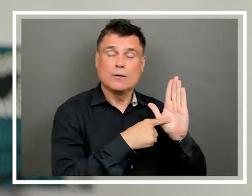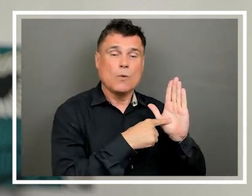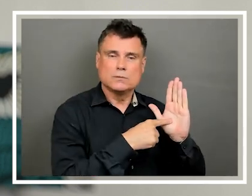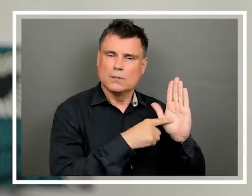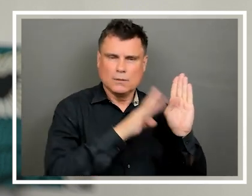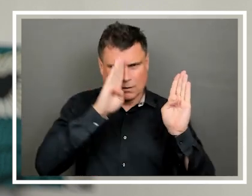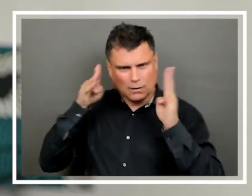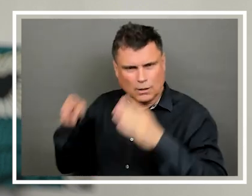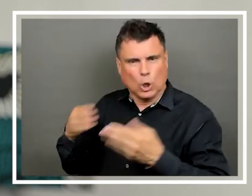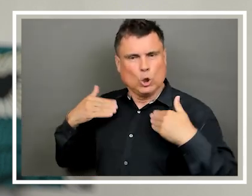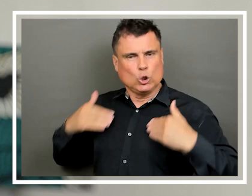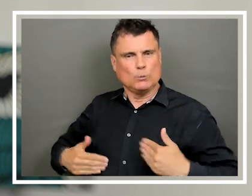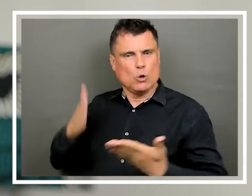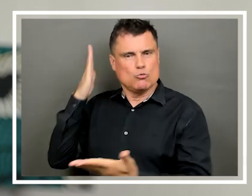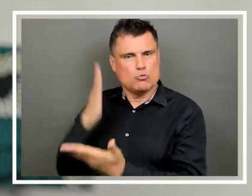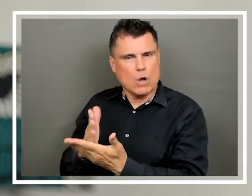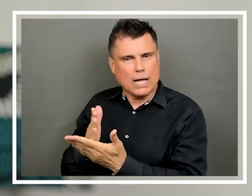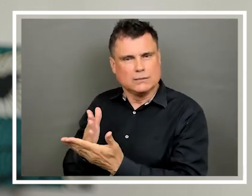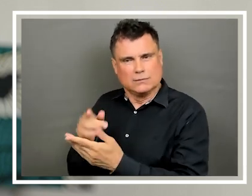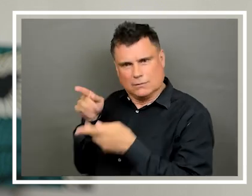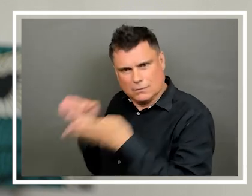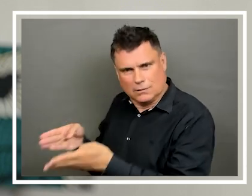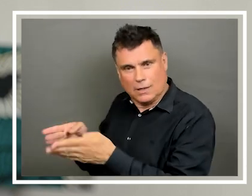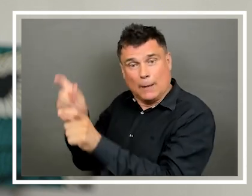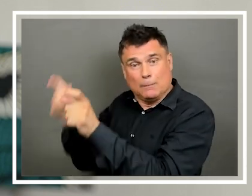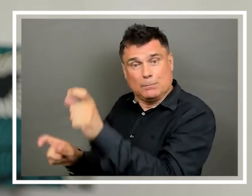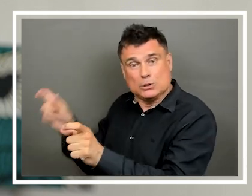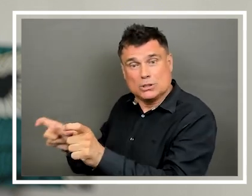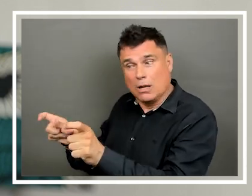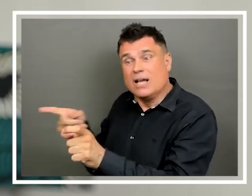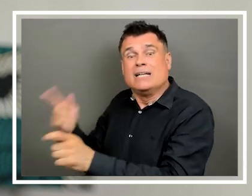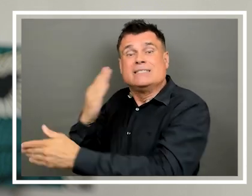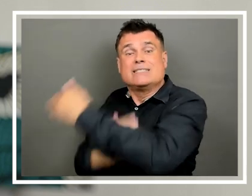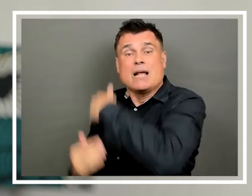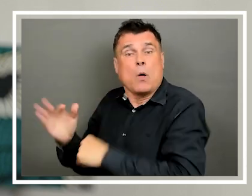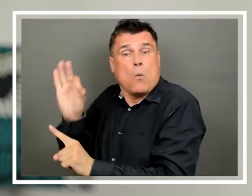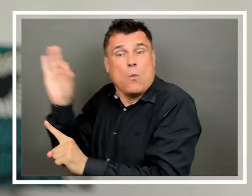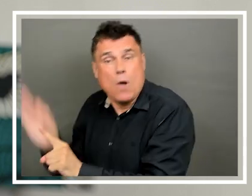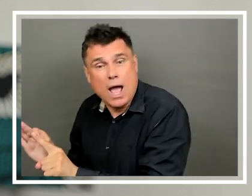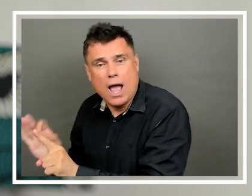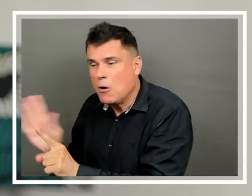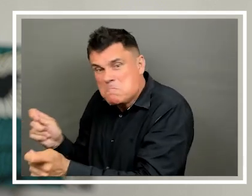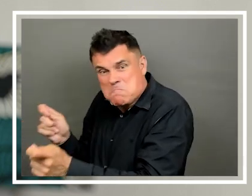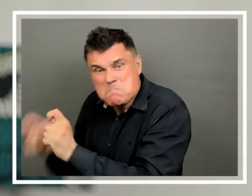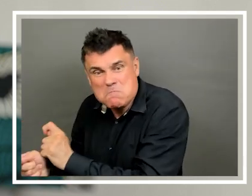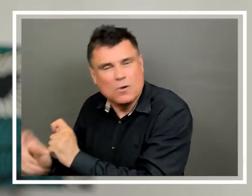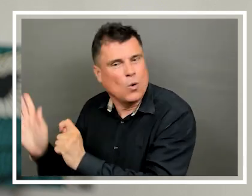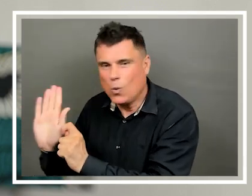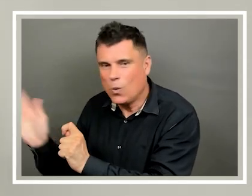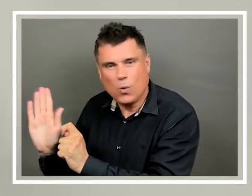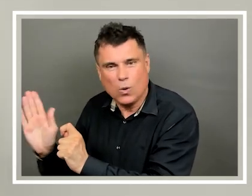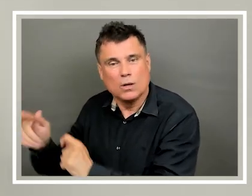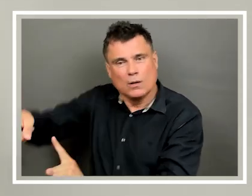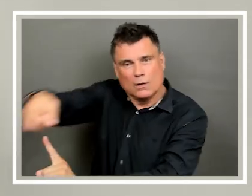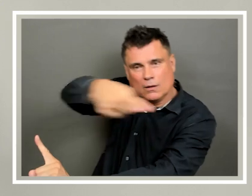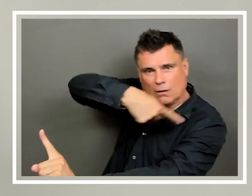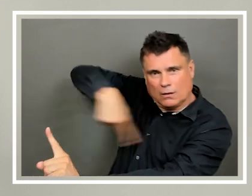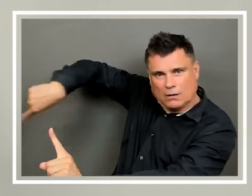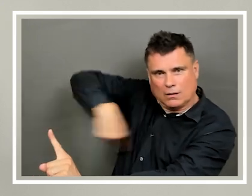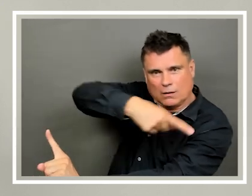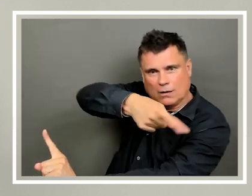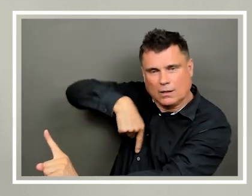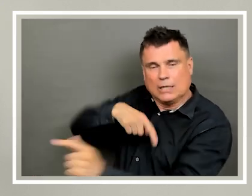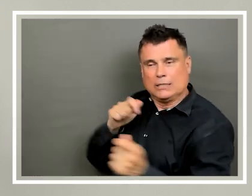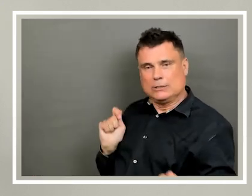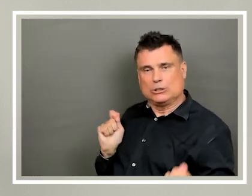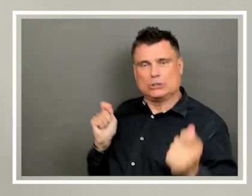disability in the CRPD is that it doesn't ask persons with disabilities to change the way they are. Instead,